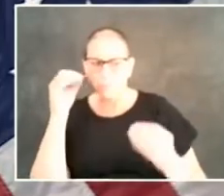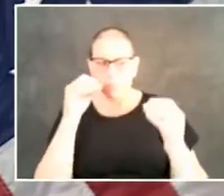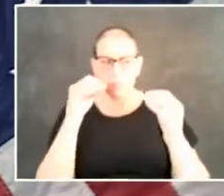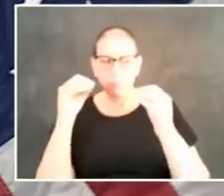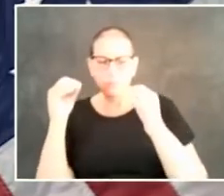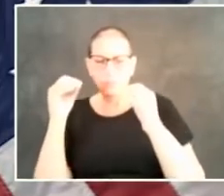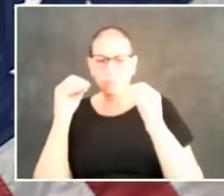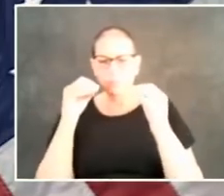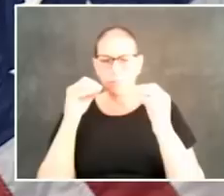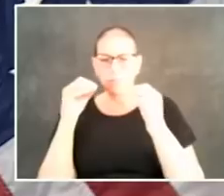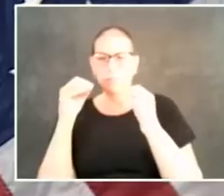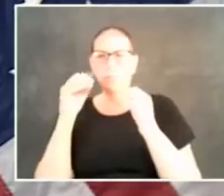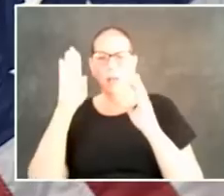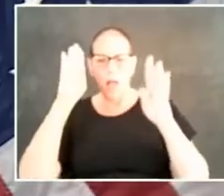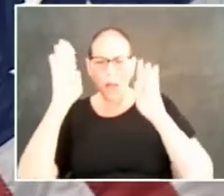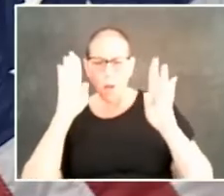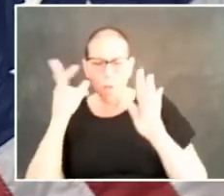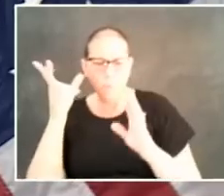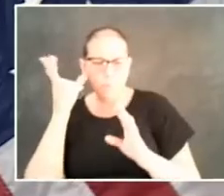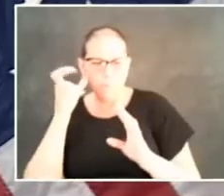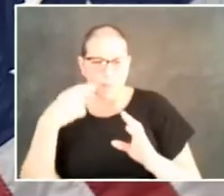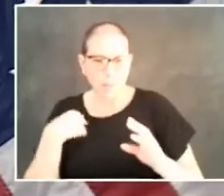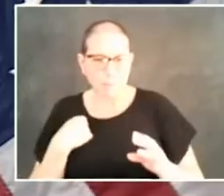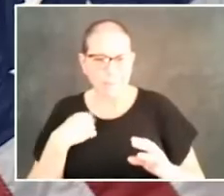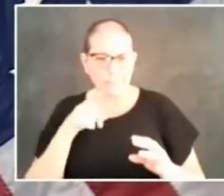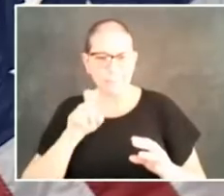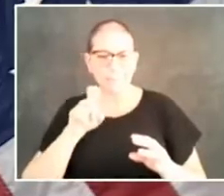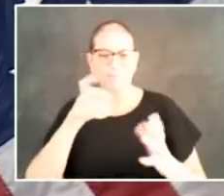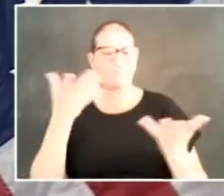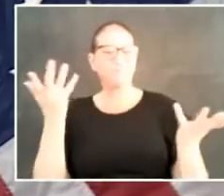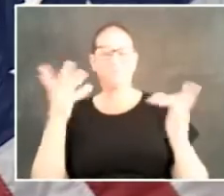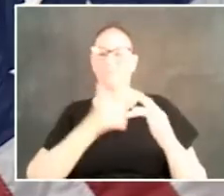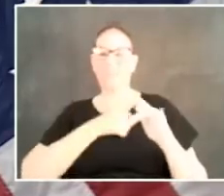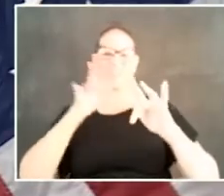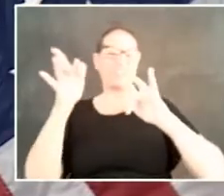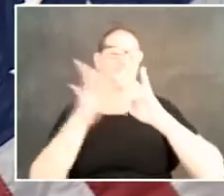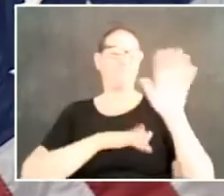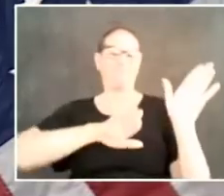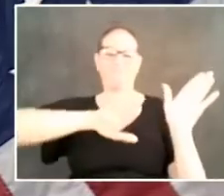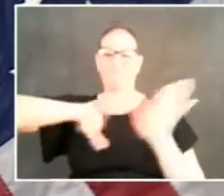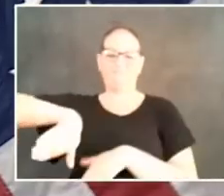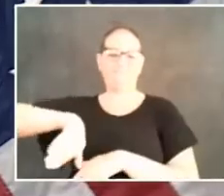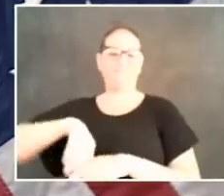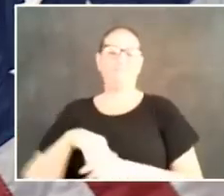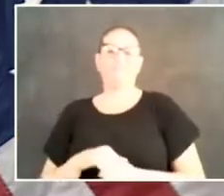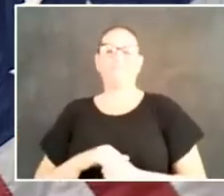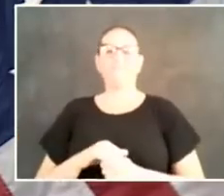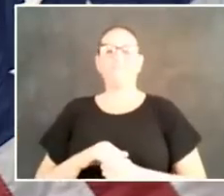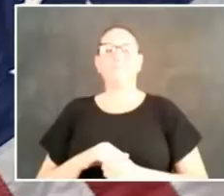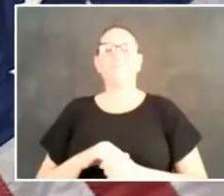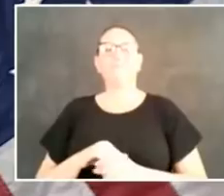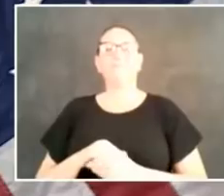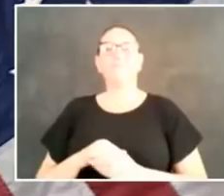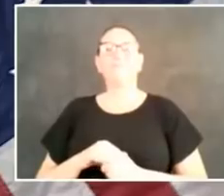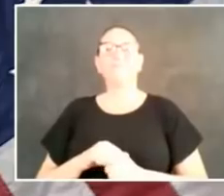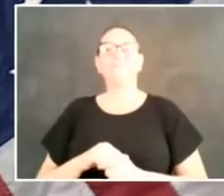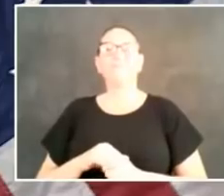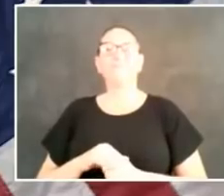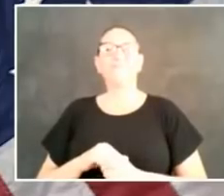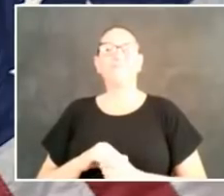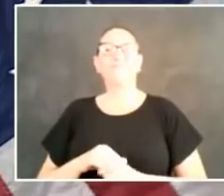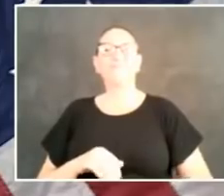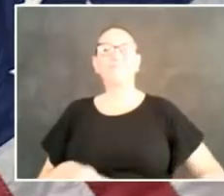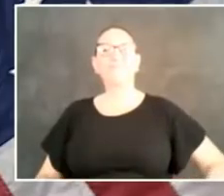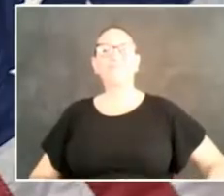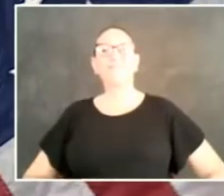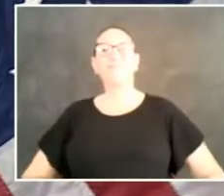Hello, Fern, are you there? Okay, let's get someone else and come back. Fern, we'll get back to you. Next is Ashley from the New York Times.